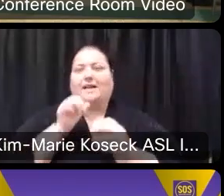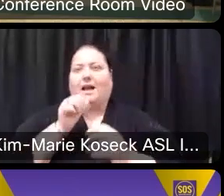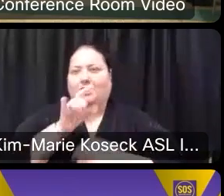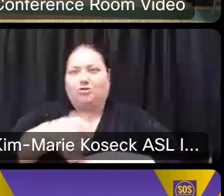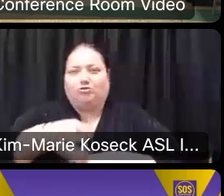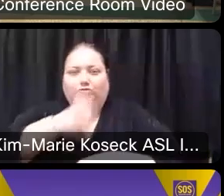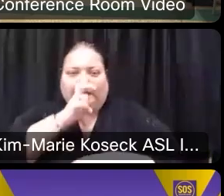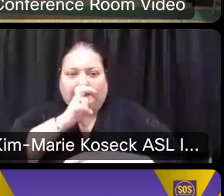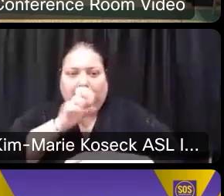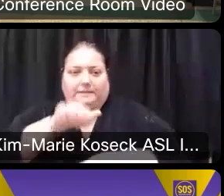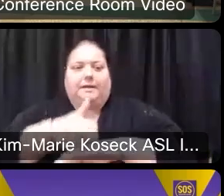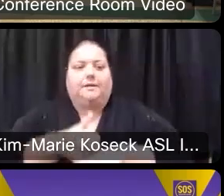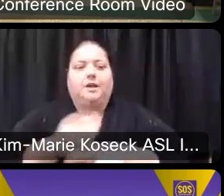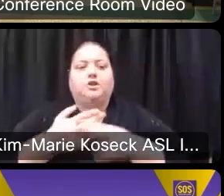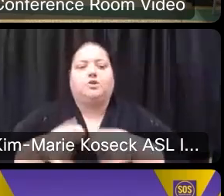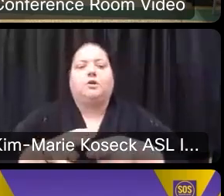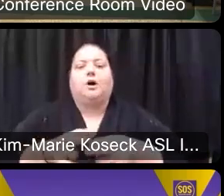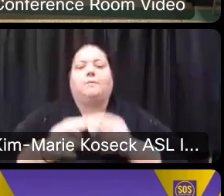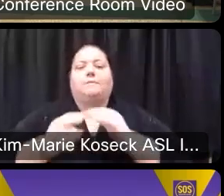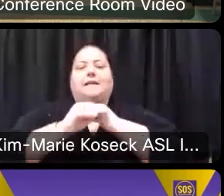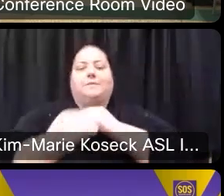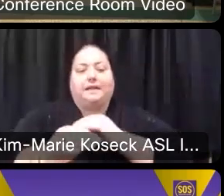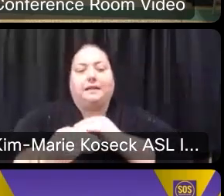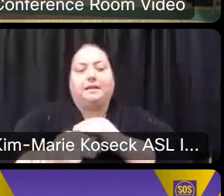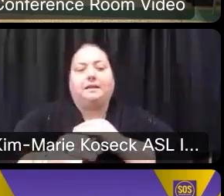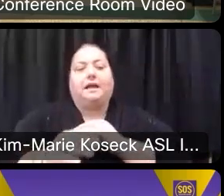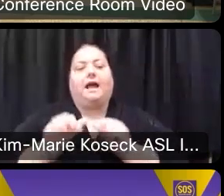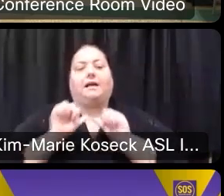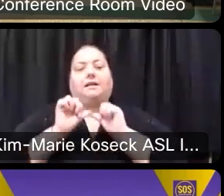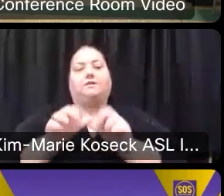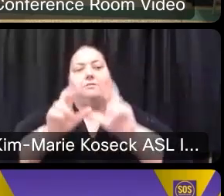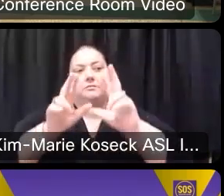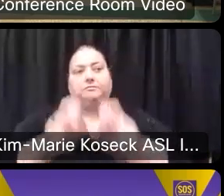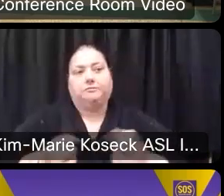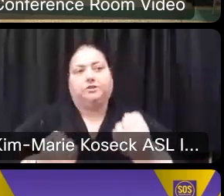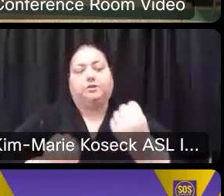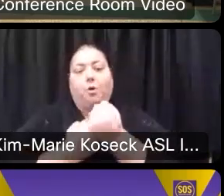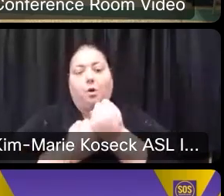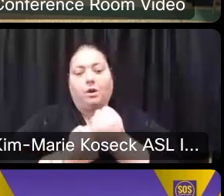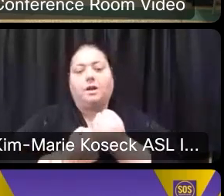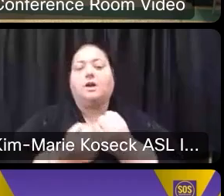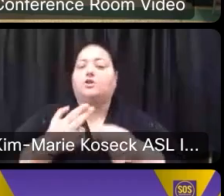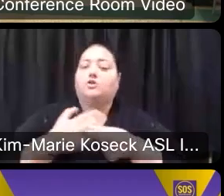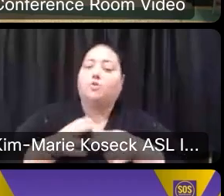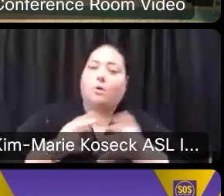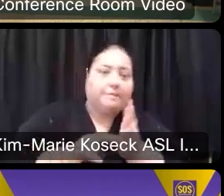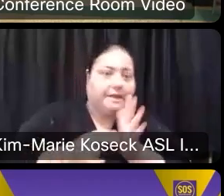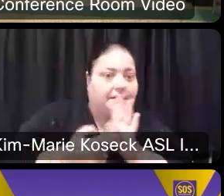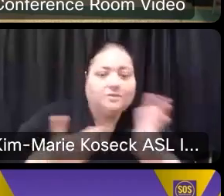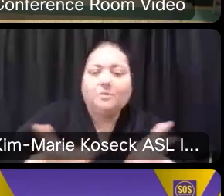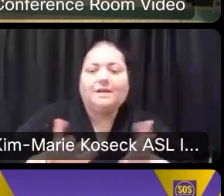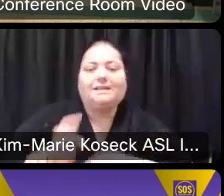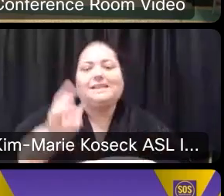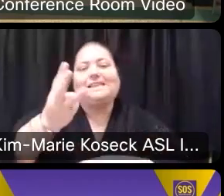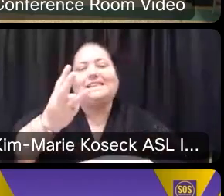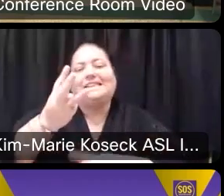settings. It provides short-term stabilization and ongoing assessment of needs and support. Short-term does mean 6